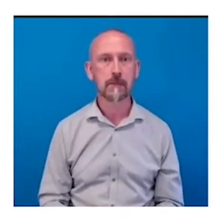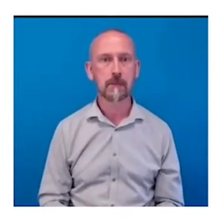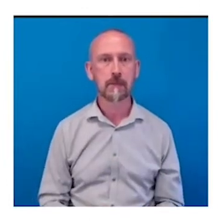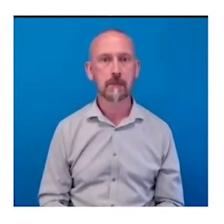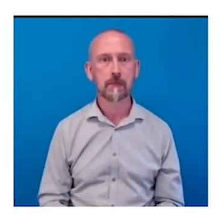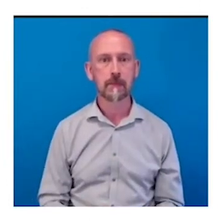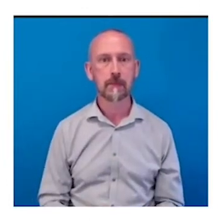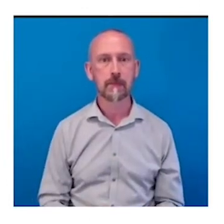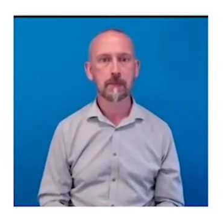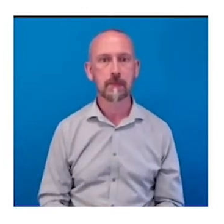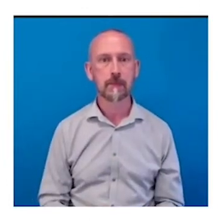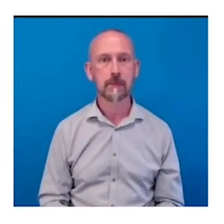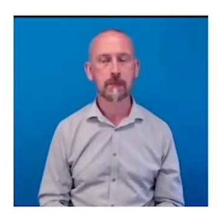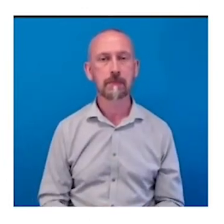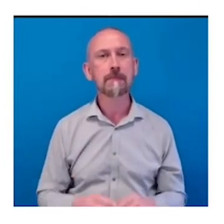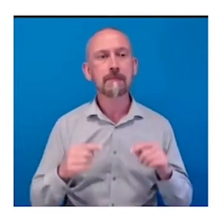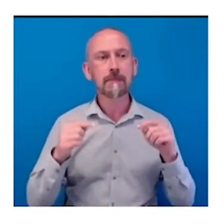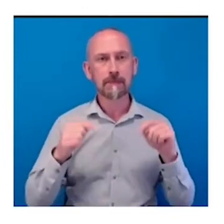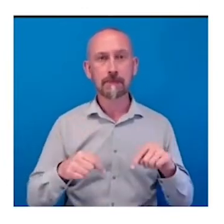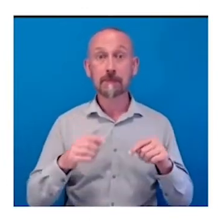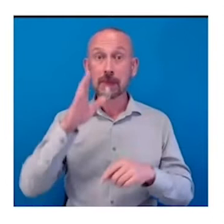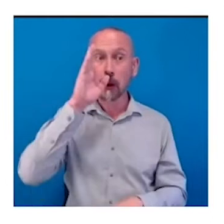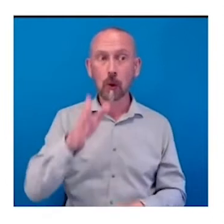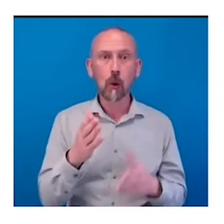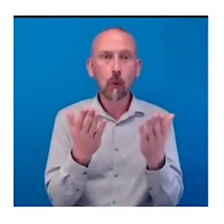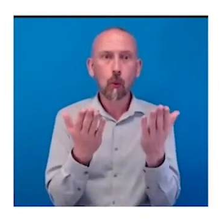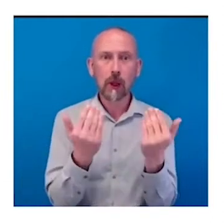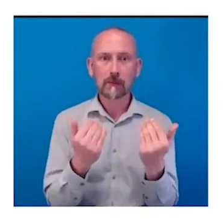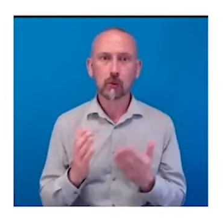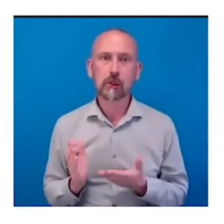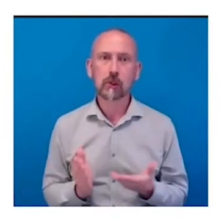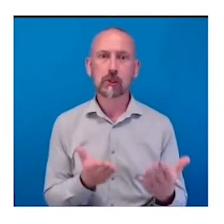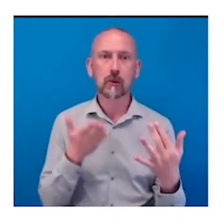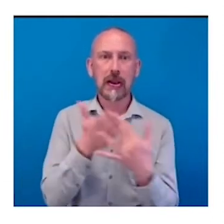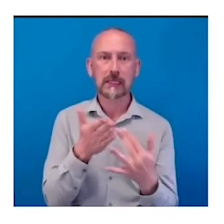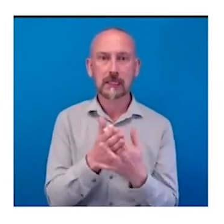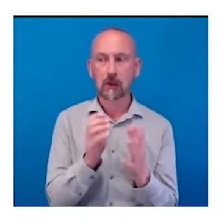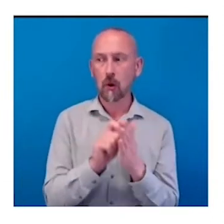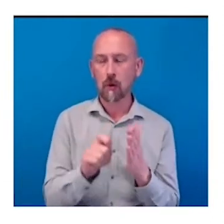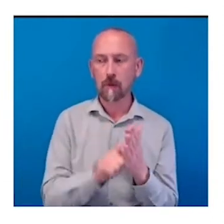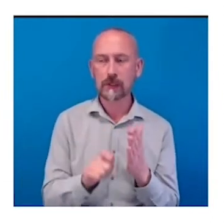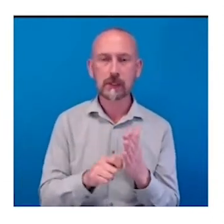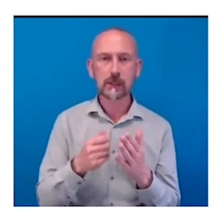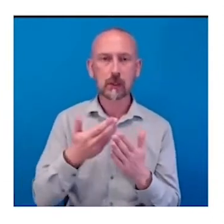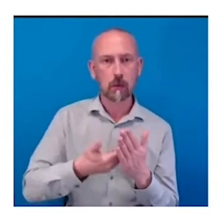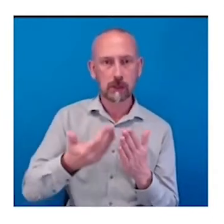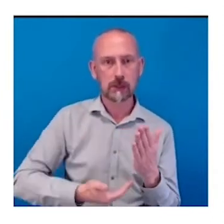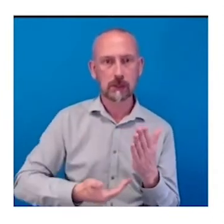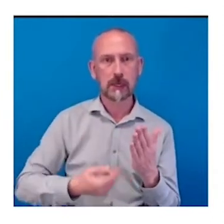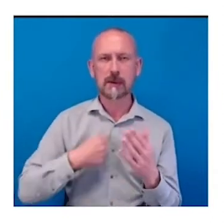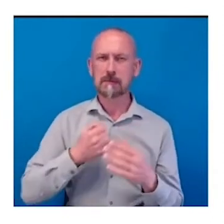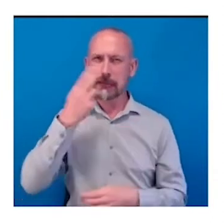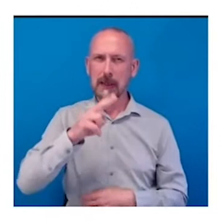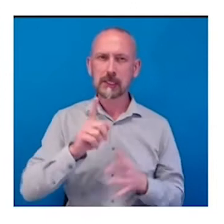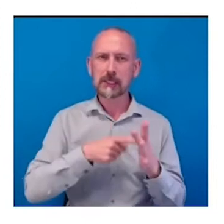Hello, welcome to the introduction to accessible Office documents. My name is Jeff Mills. I'm a board member of UKAAF, and I'm also co-founder of a company